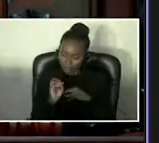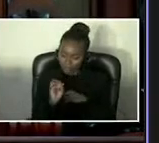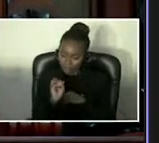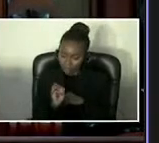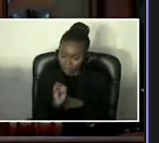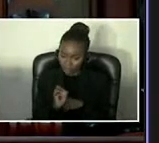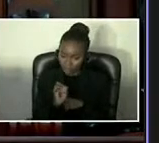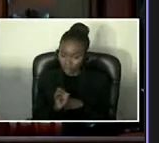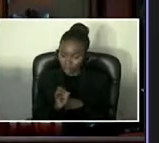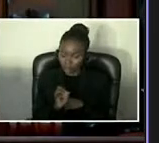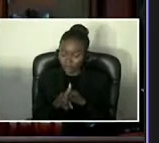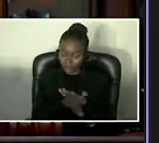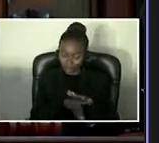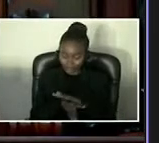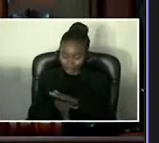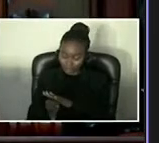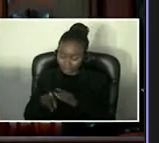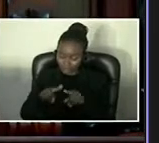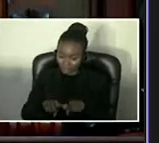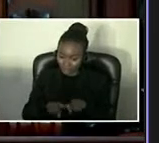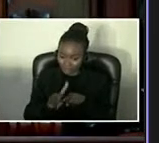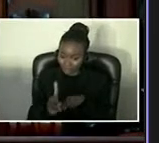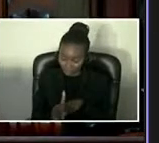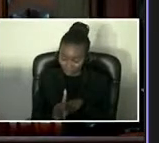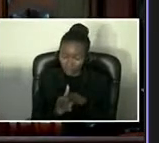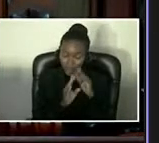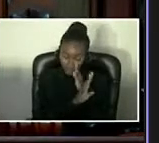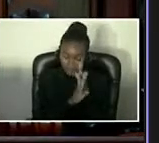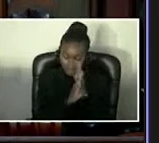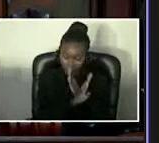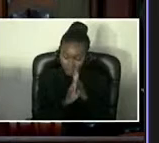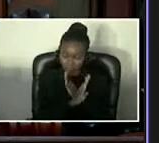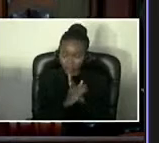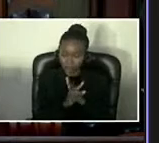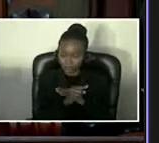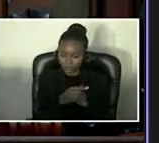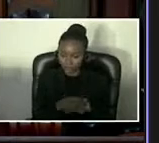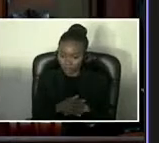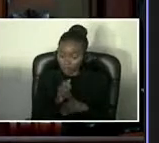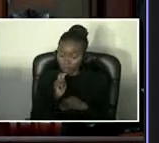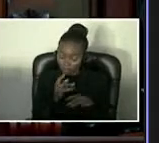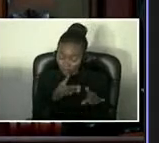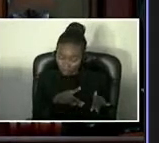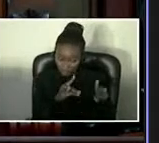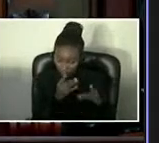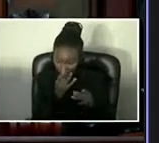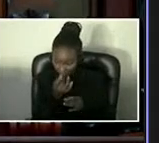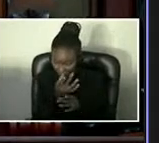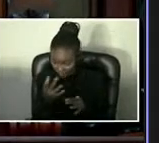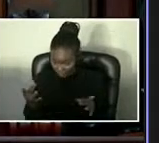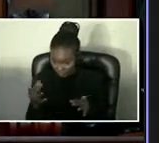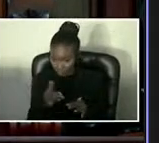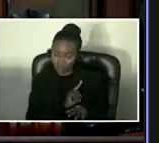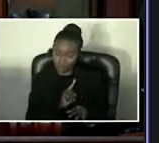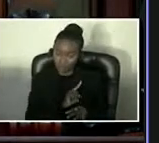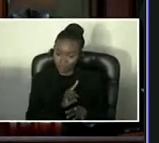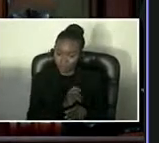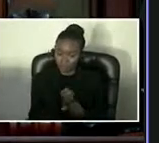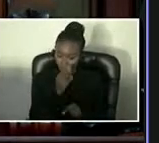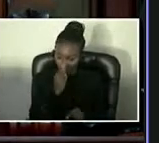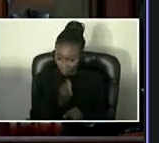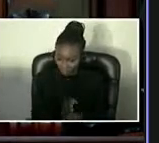riches depend upon private sector providers jefferson i am raising this analysis for the purpose of advancing the